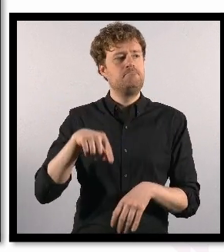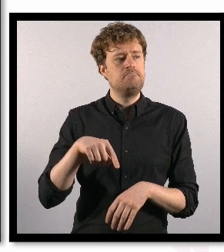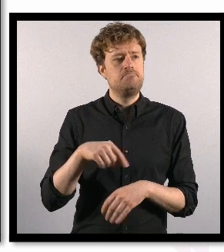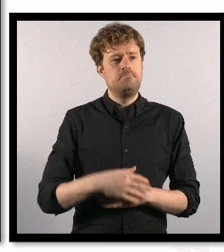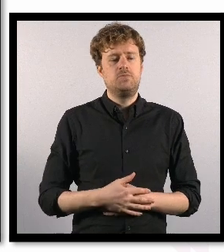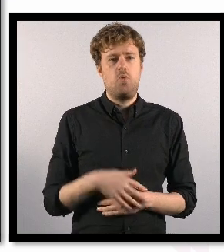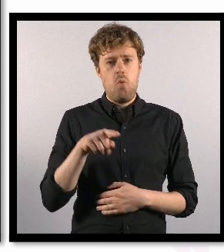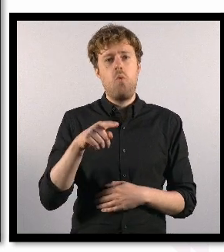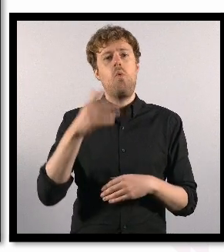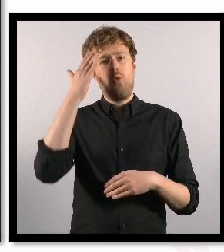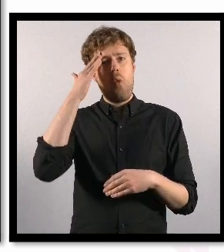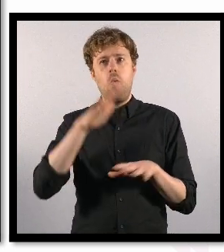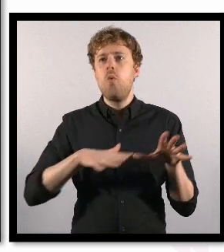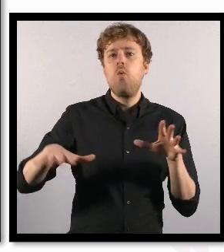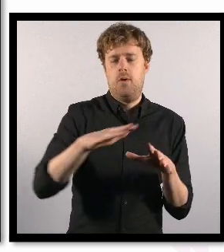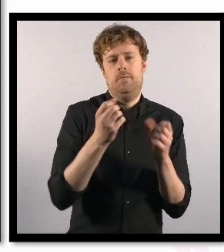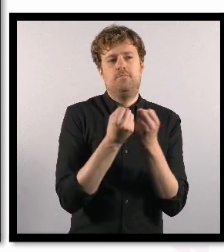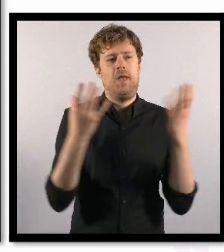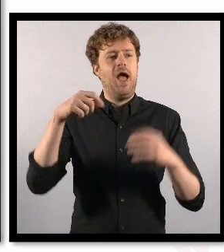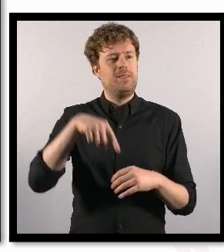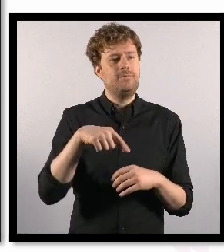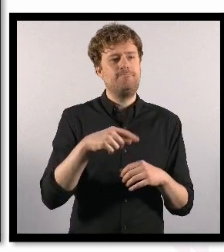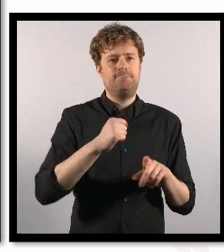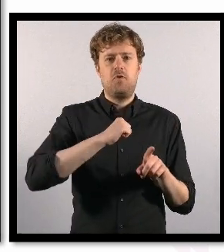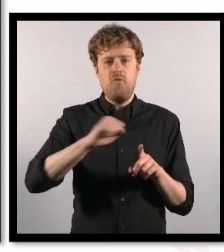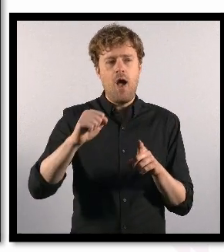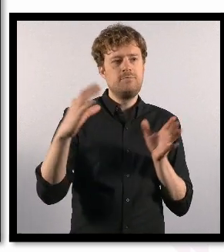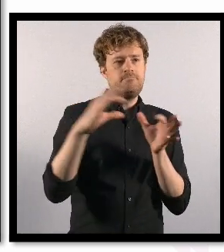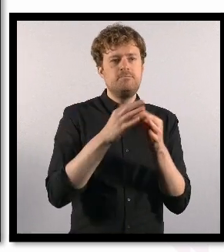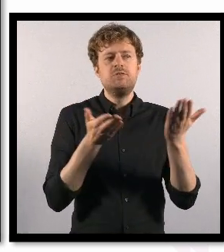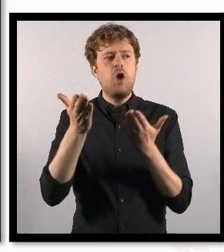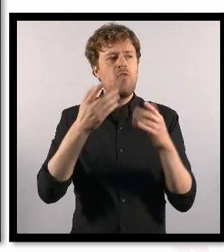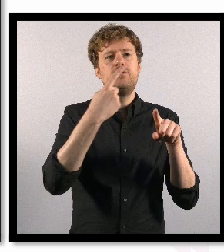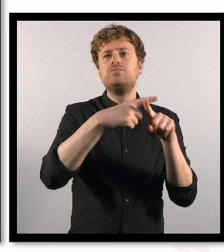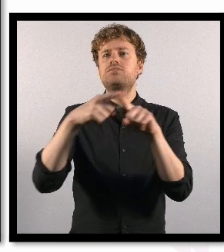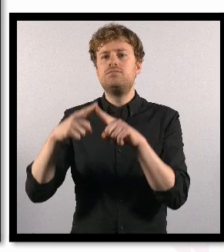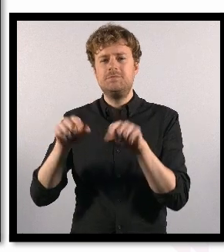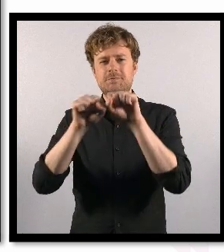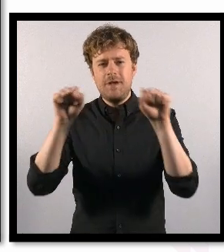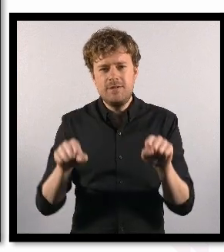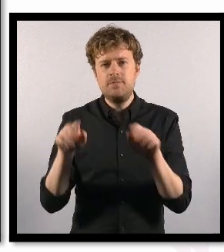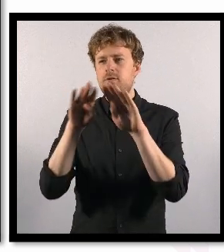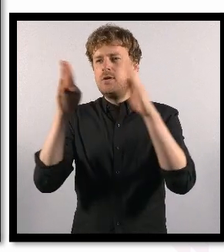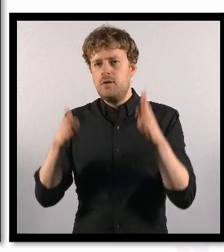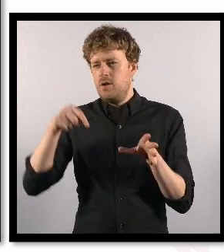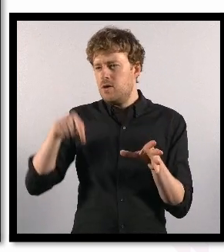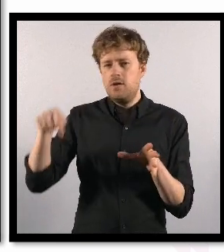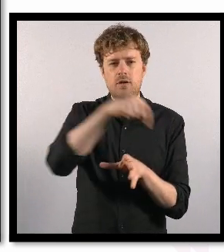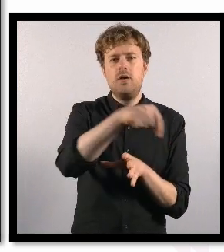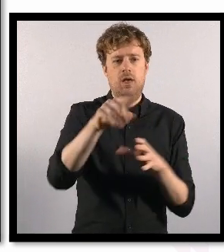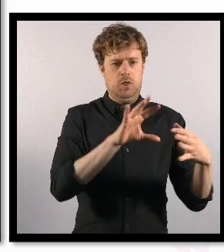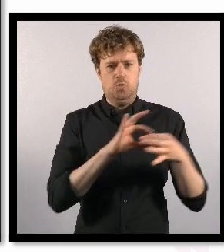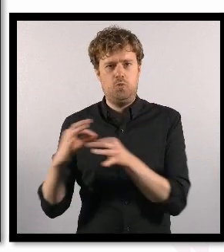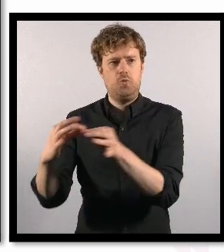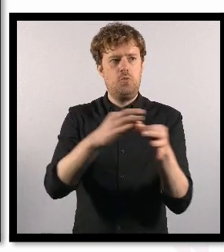Bidirectional streaming is a core part of gRPC that we use to communicate load information between the PCC gateway and a single Apple Silicon